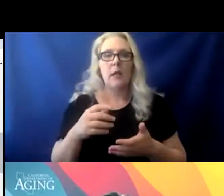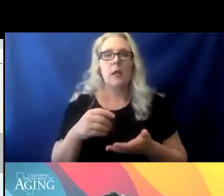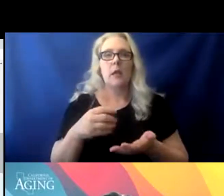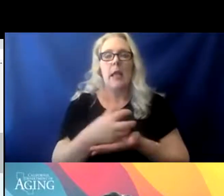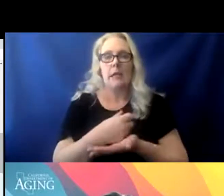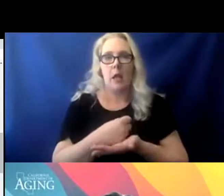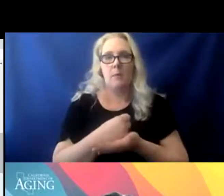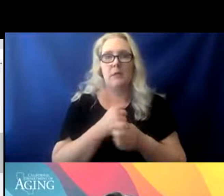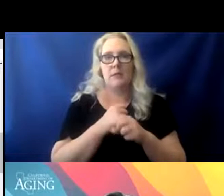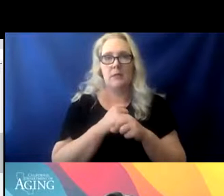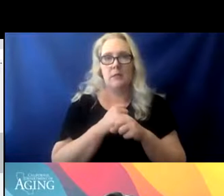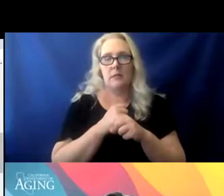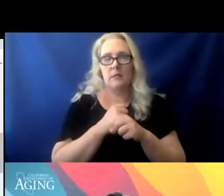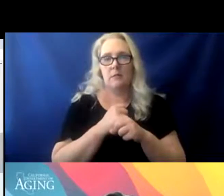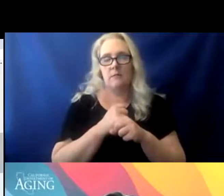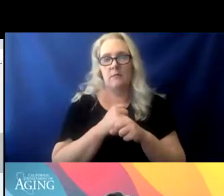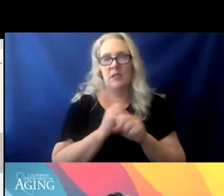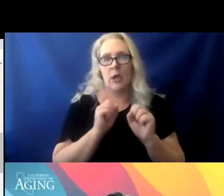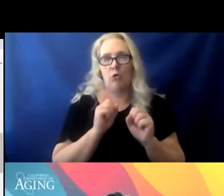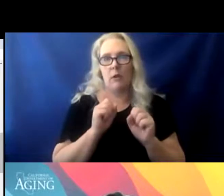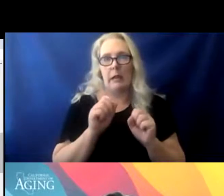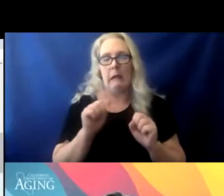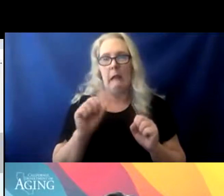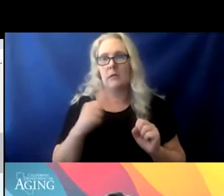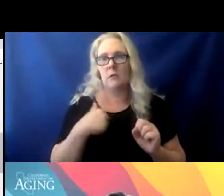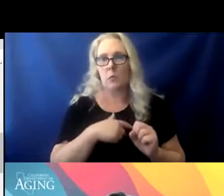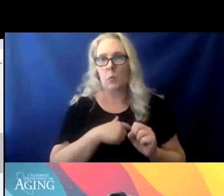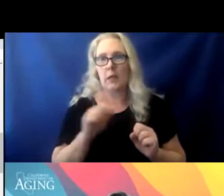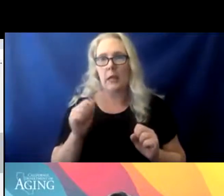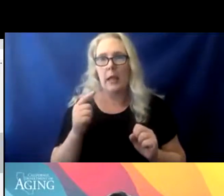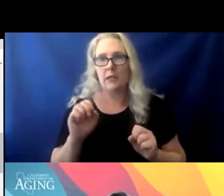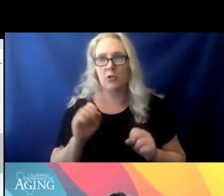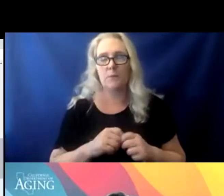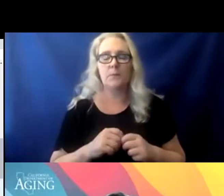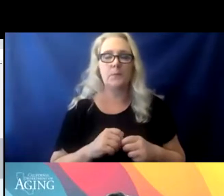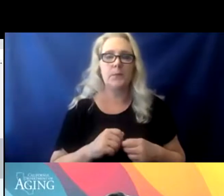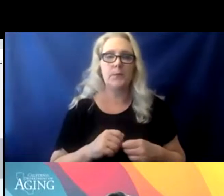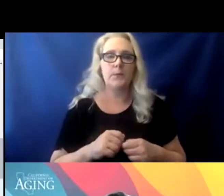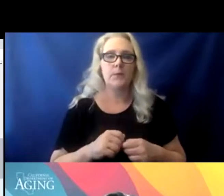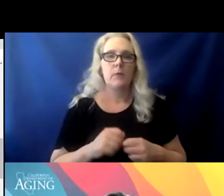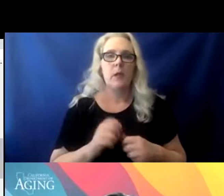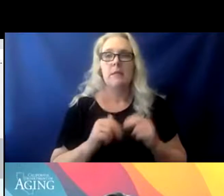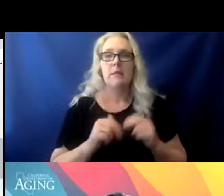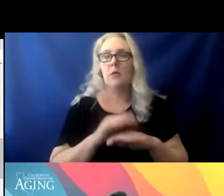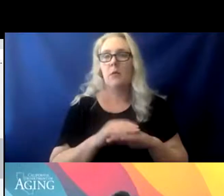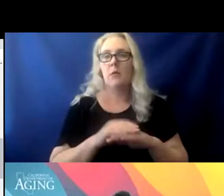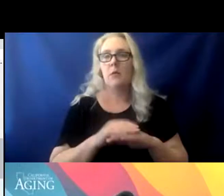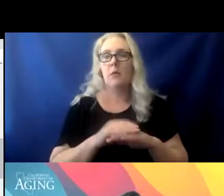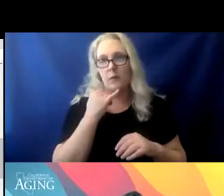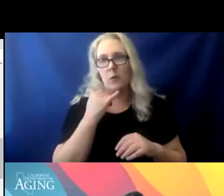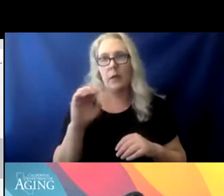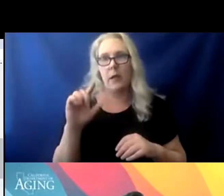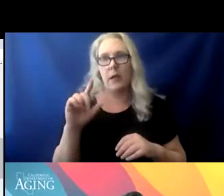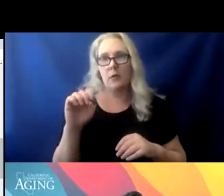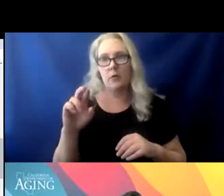security and poverty. And again, this data is built on the California Elder Index data,